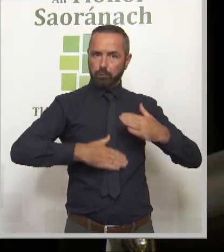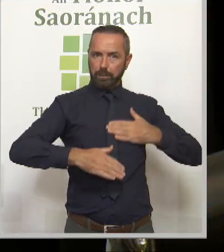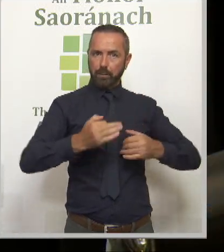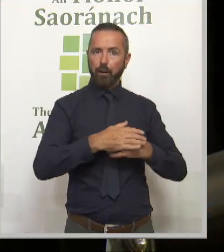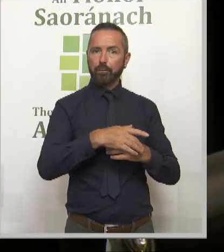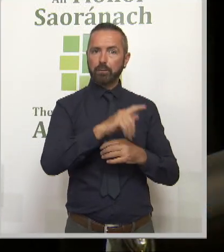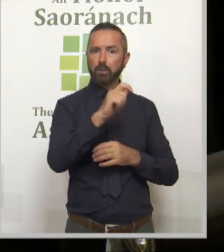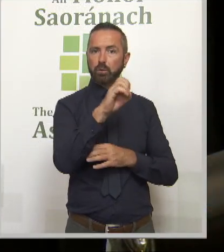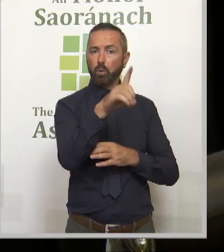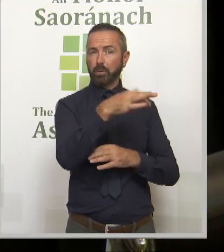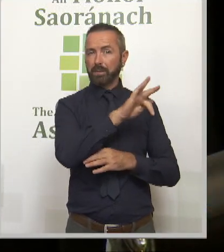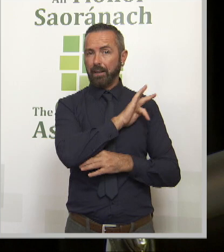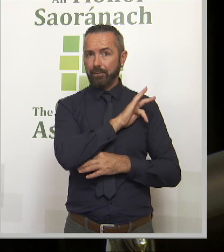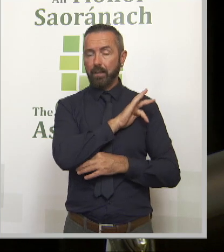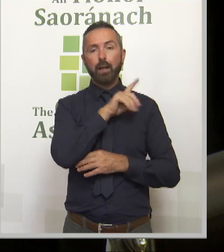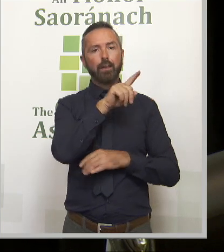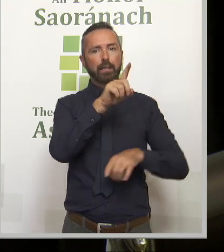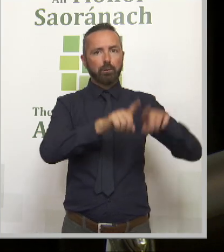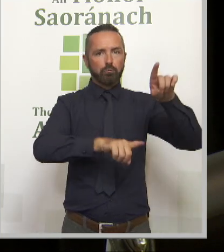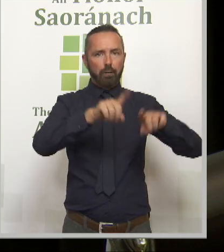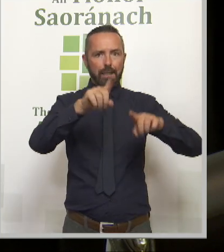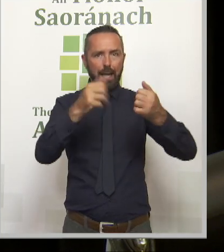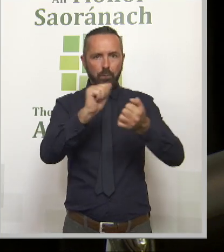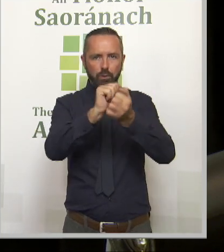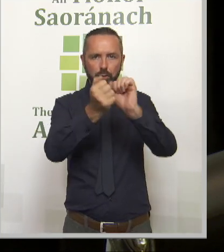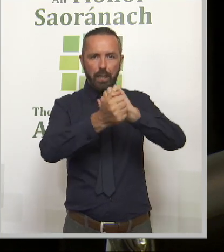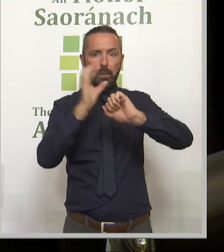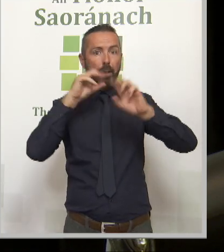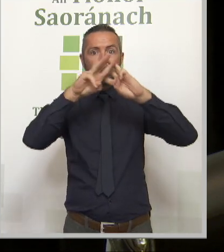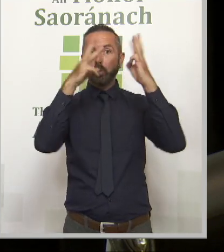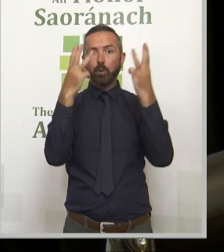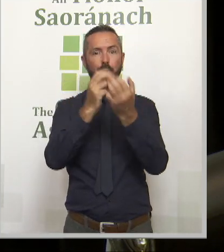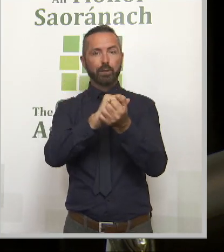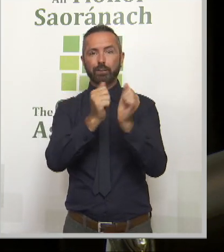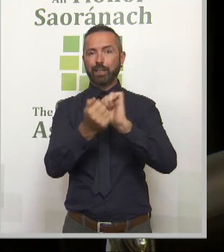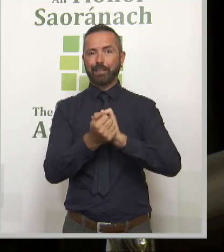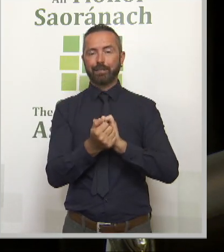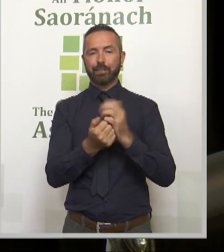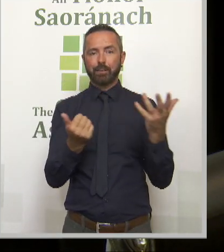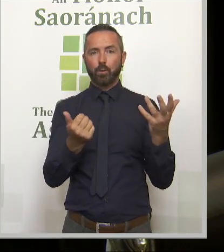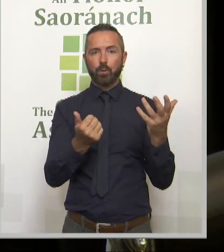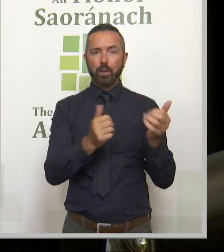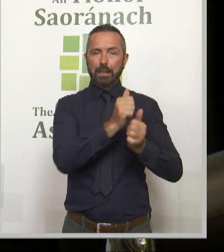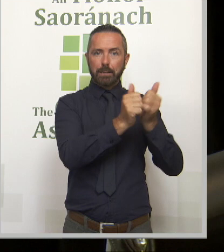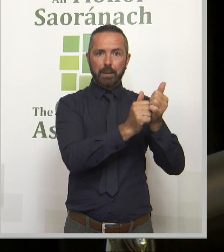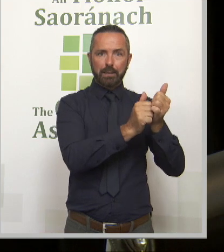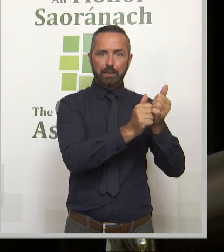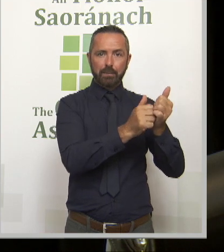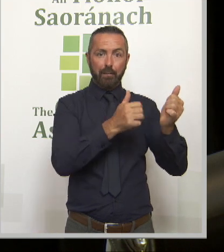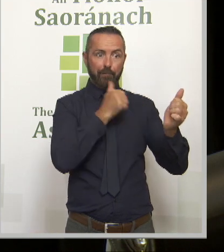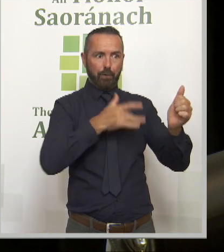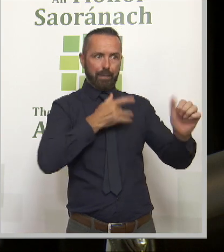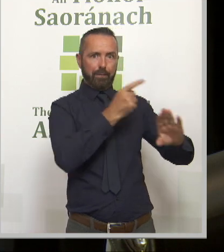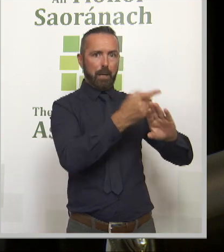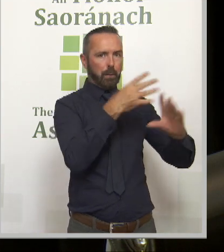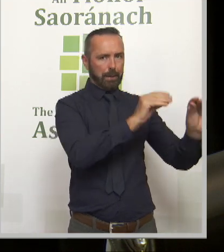these ranges are now changing as our planet is changing. All right, so species are being moved from the areas where they currently exist because